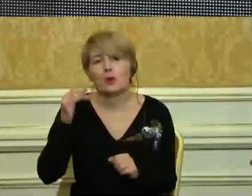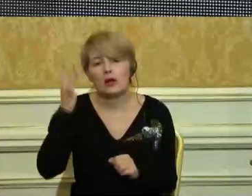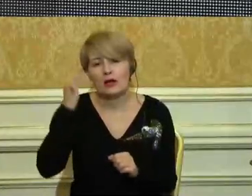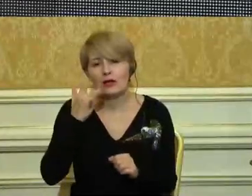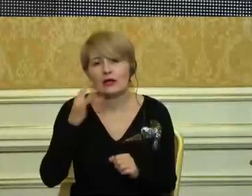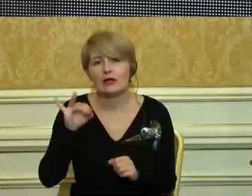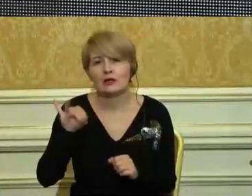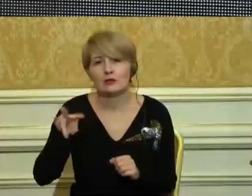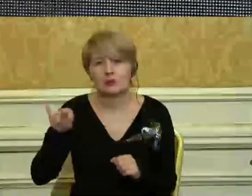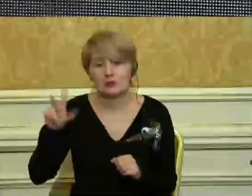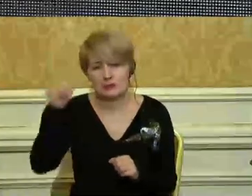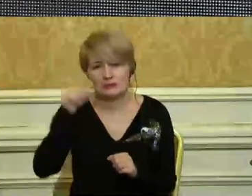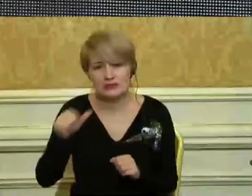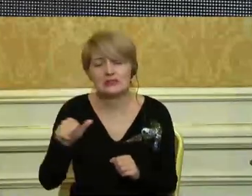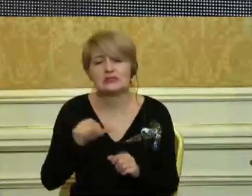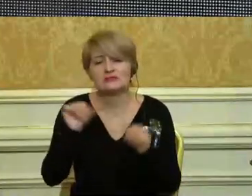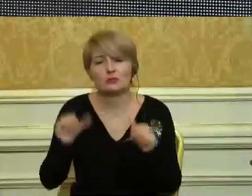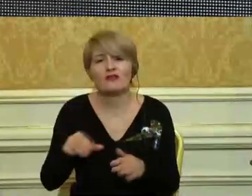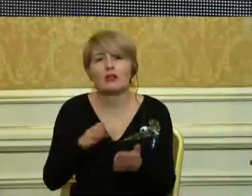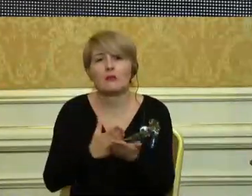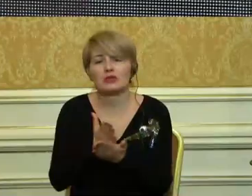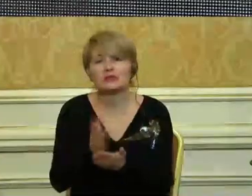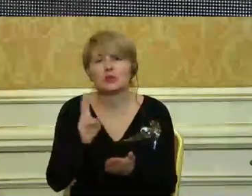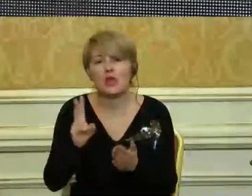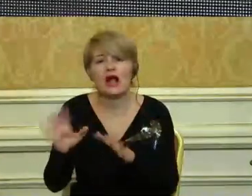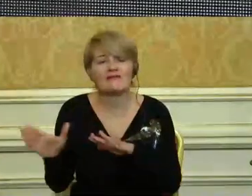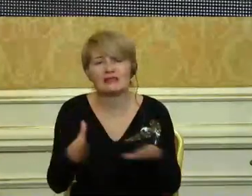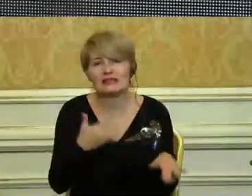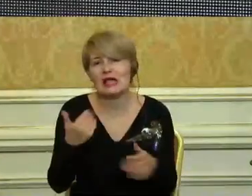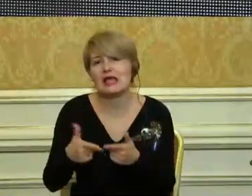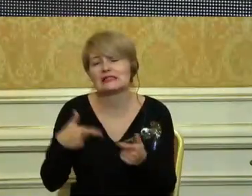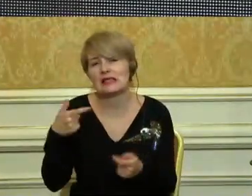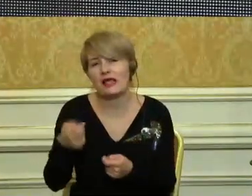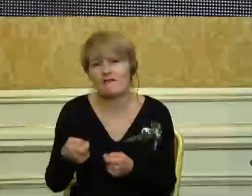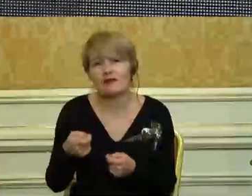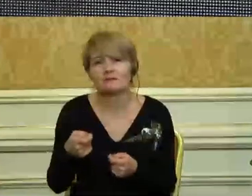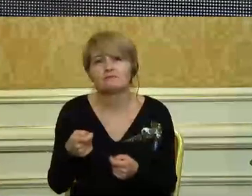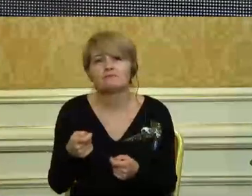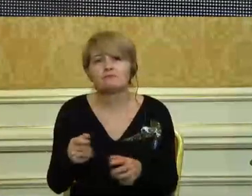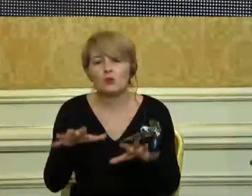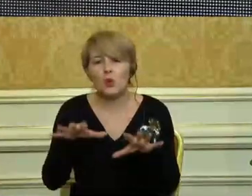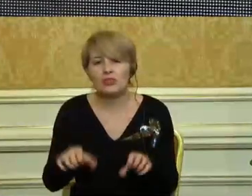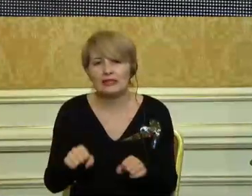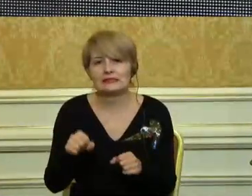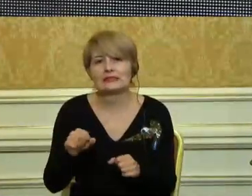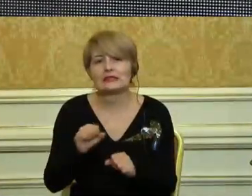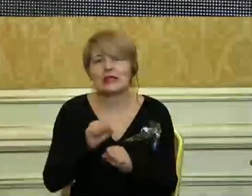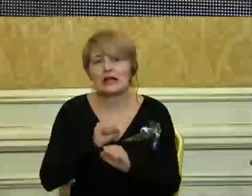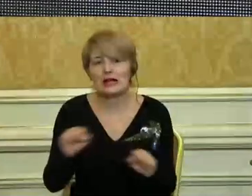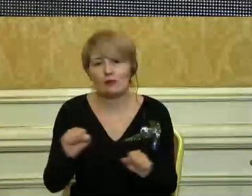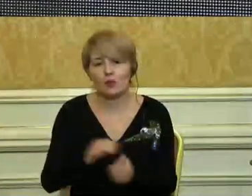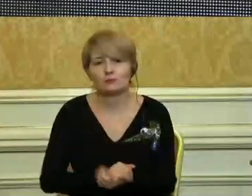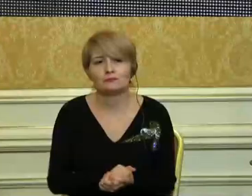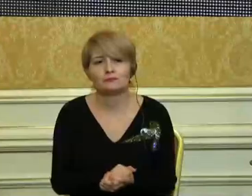of Crimea by releasing the United States Crimea Declaration. There will be no relief of